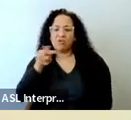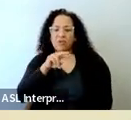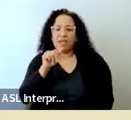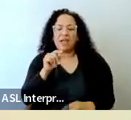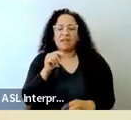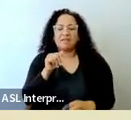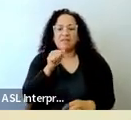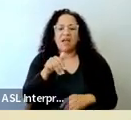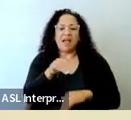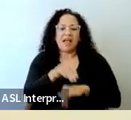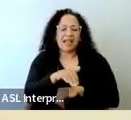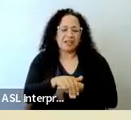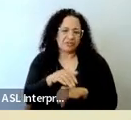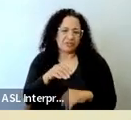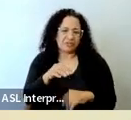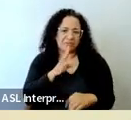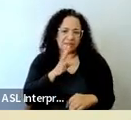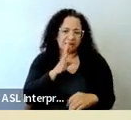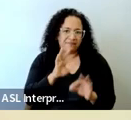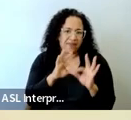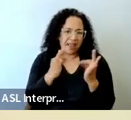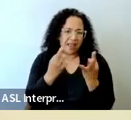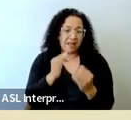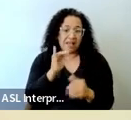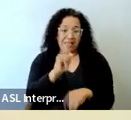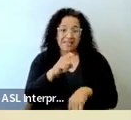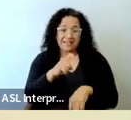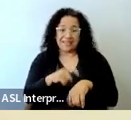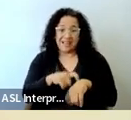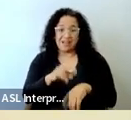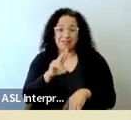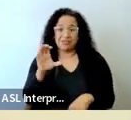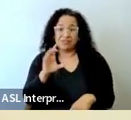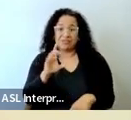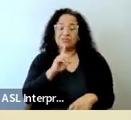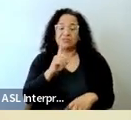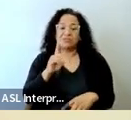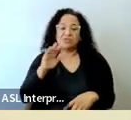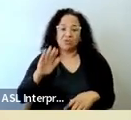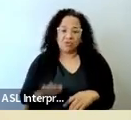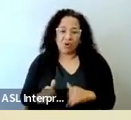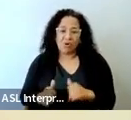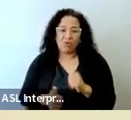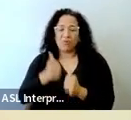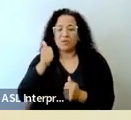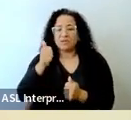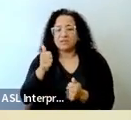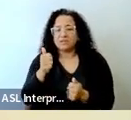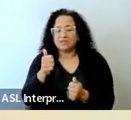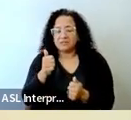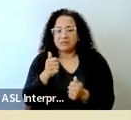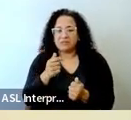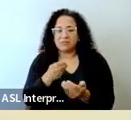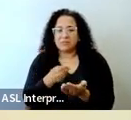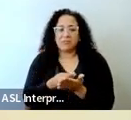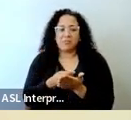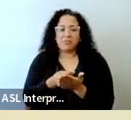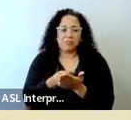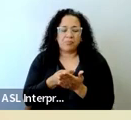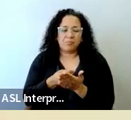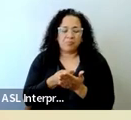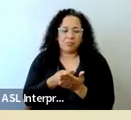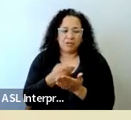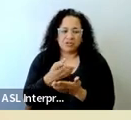families. We wrote, our regional center at that time, we was the lowest per capita purchase of service.